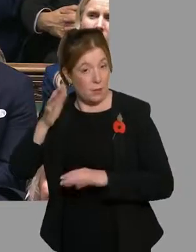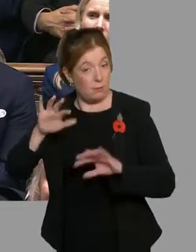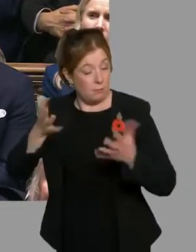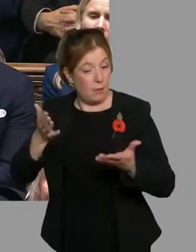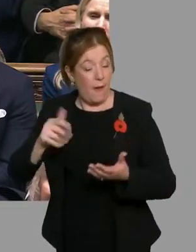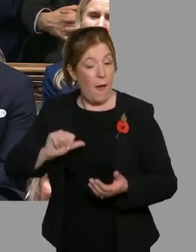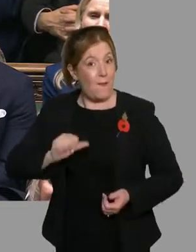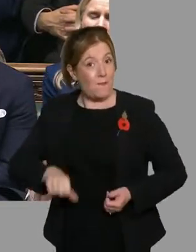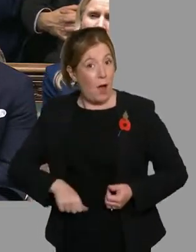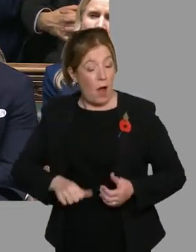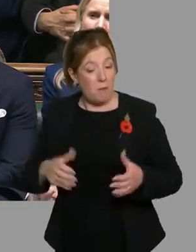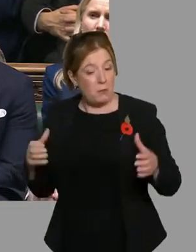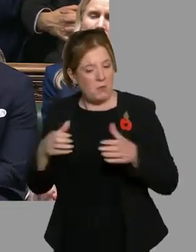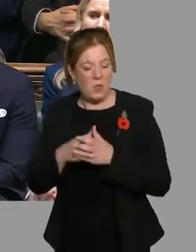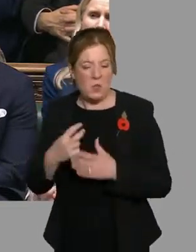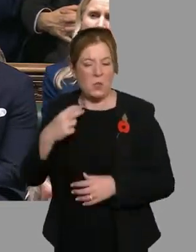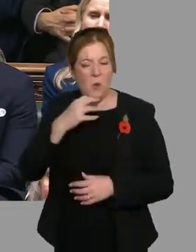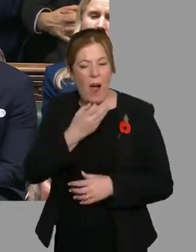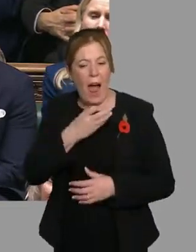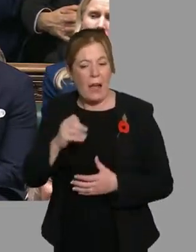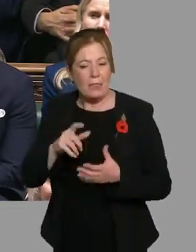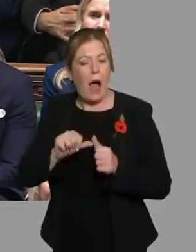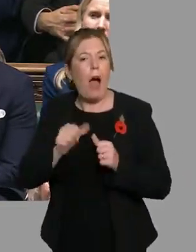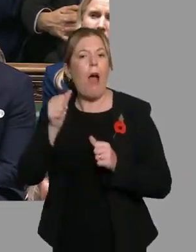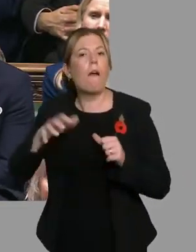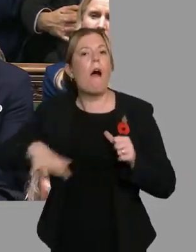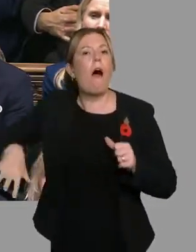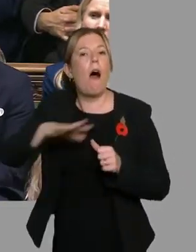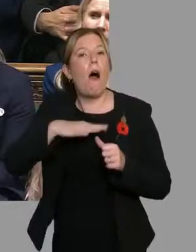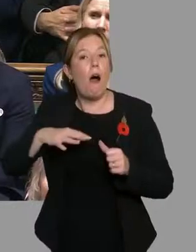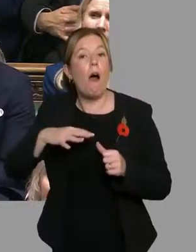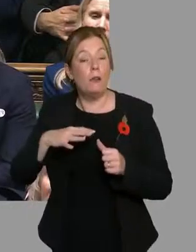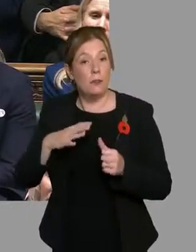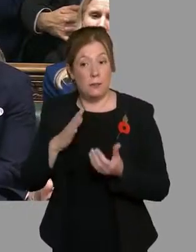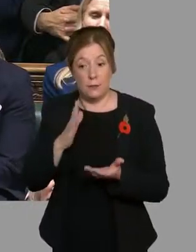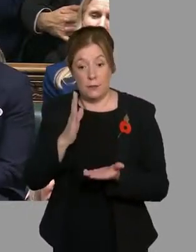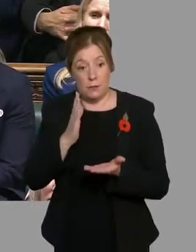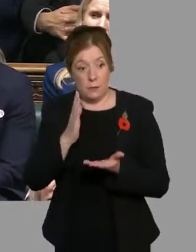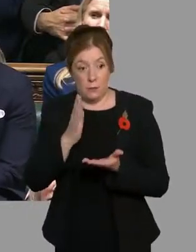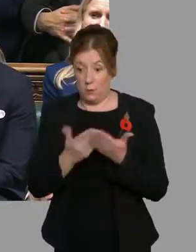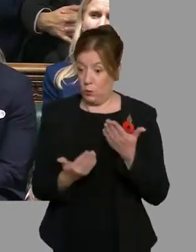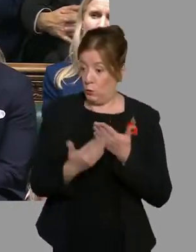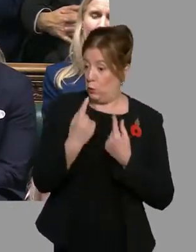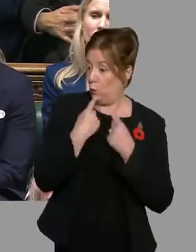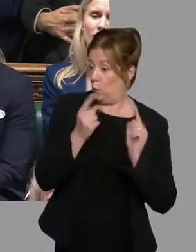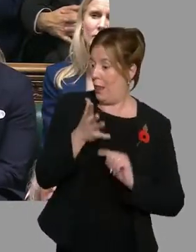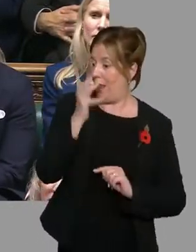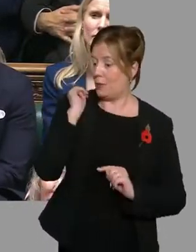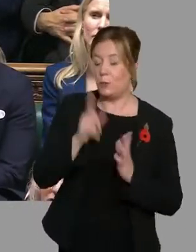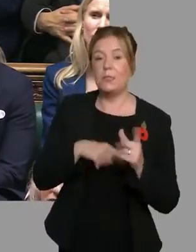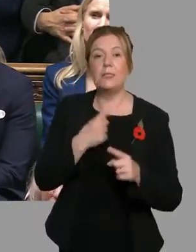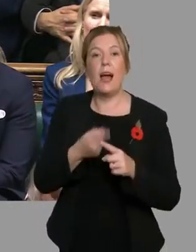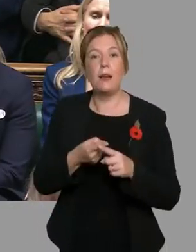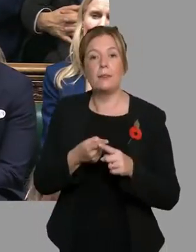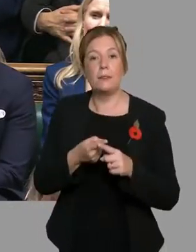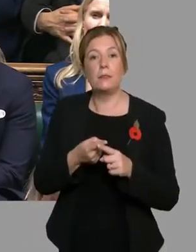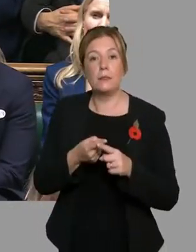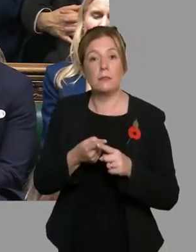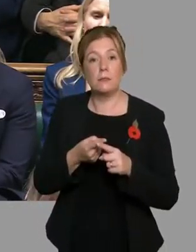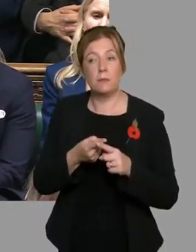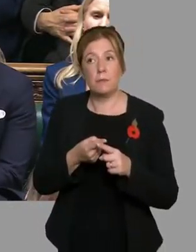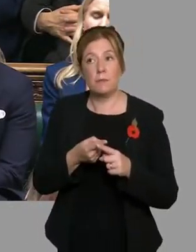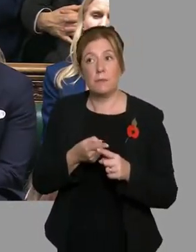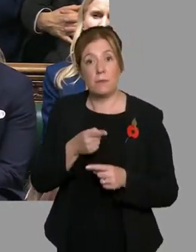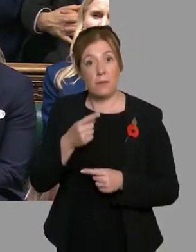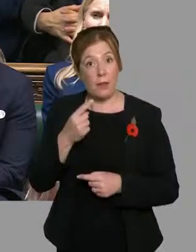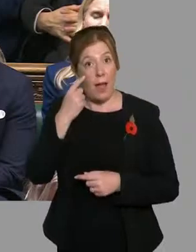severely impacted by this tax, in a spirit of compromise, will he listen to the evidence, keep an open mind, and perhaps be